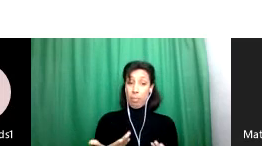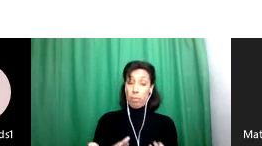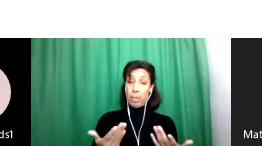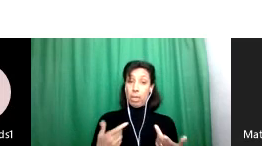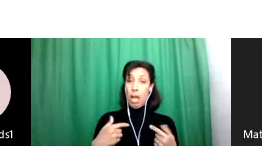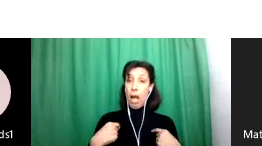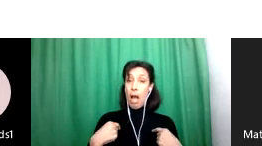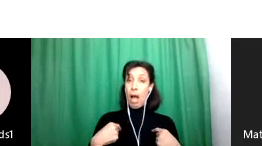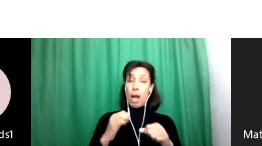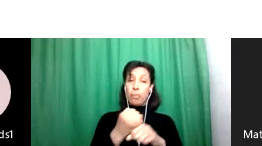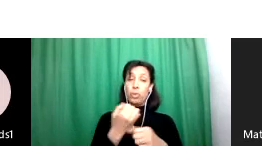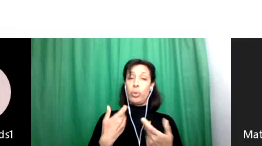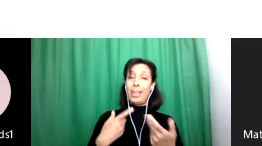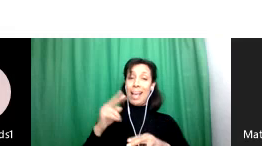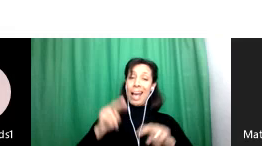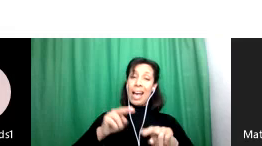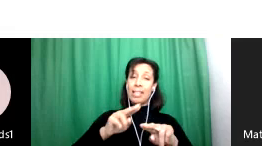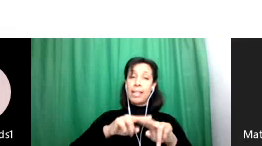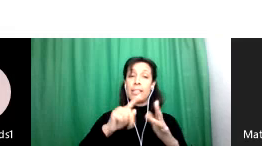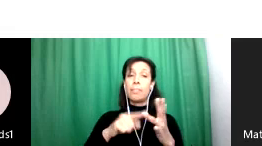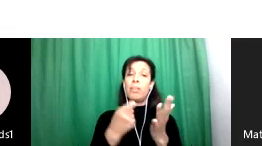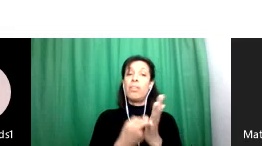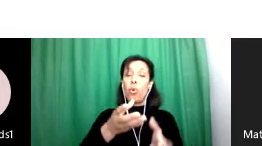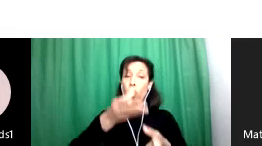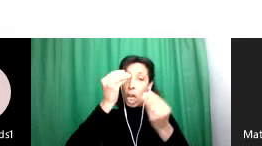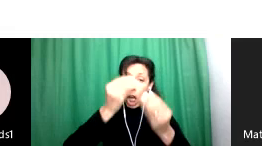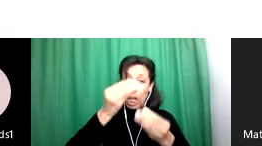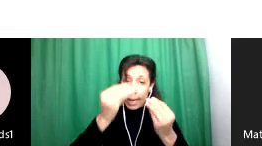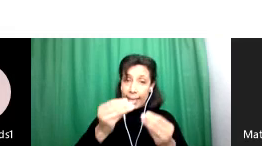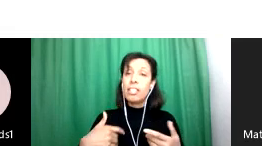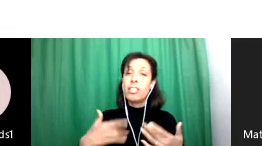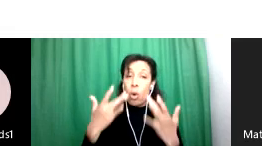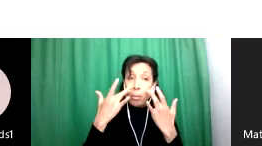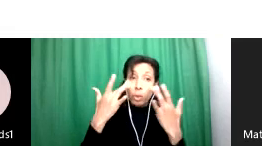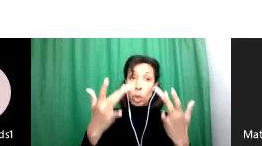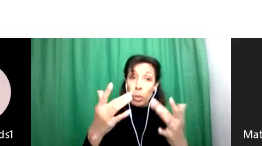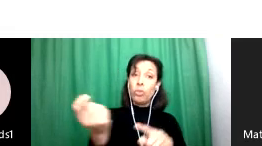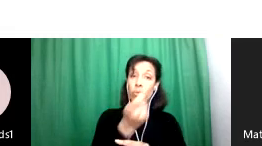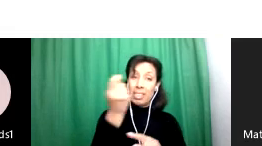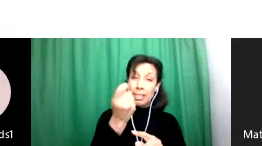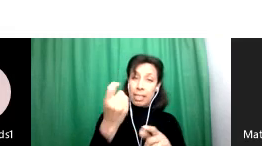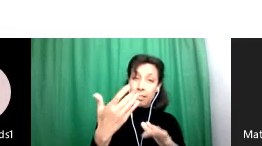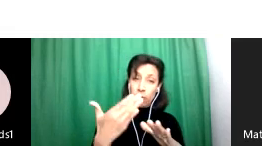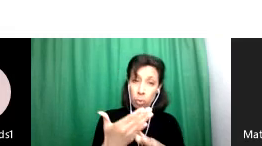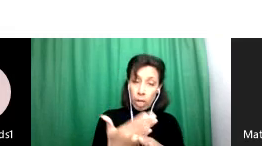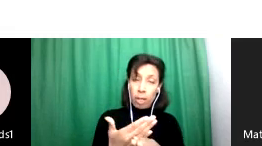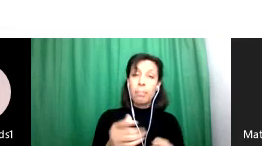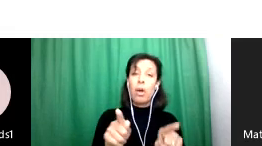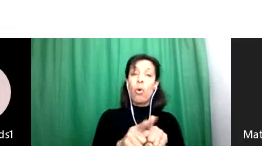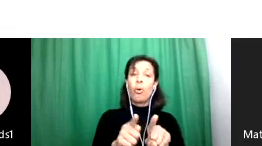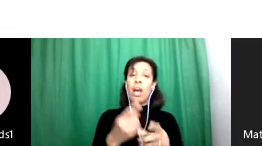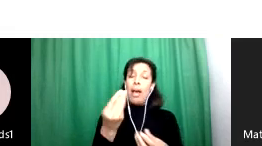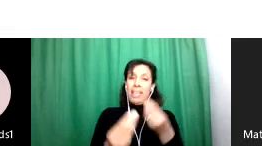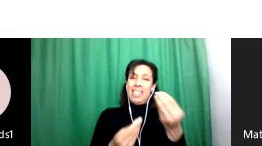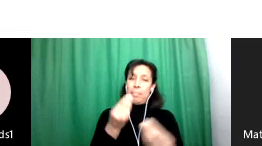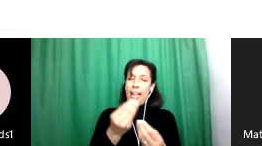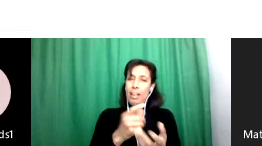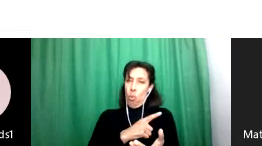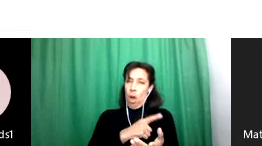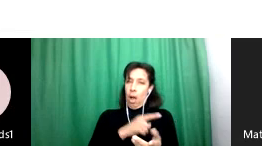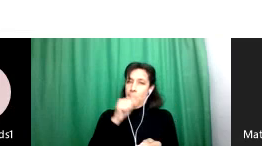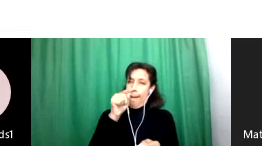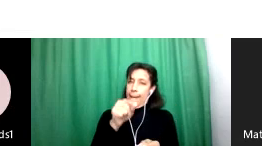you what successful work looks like, and I'm explaining to you why I think that is successful work.